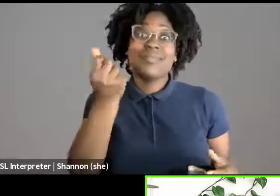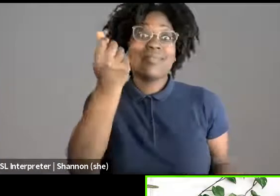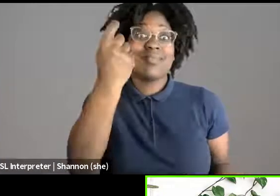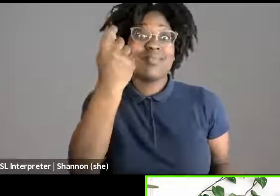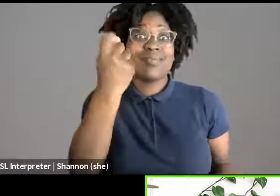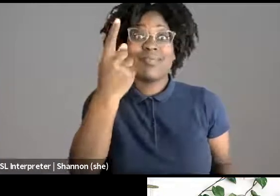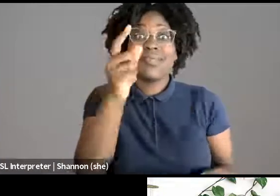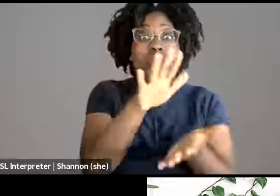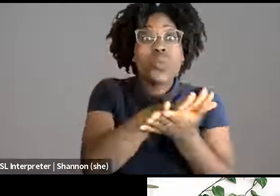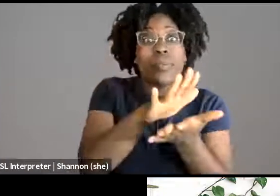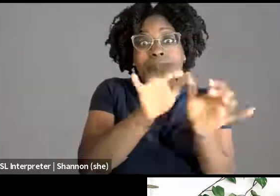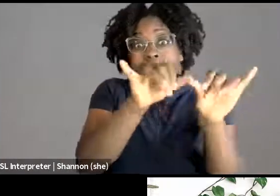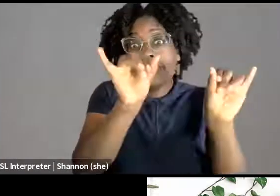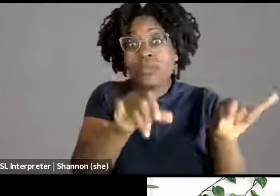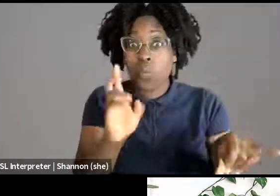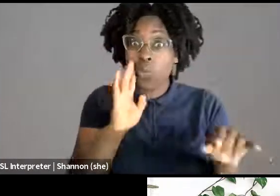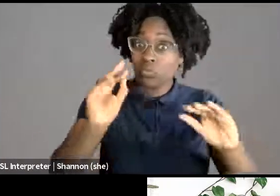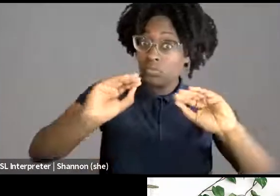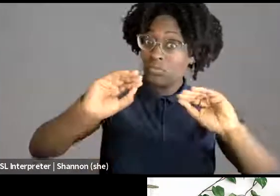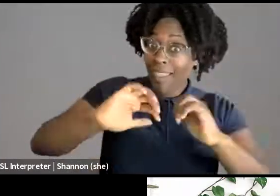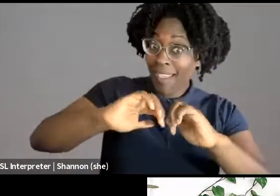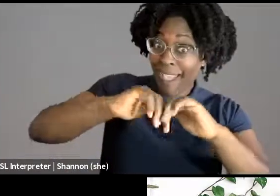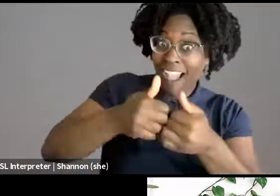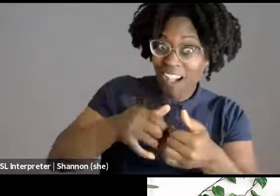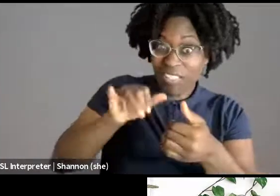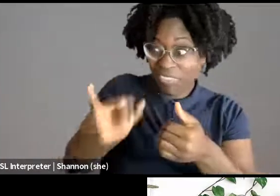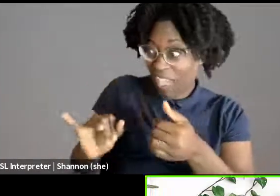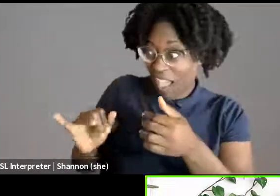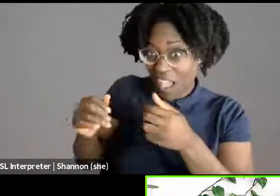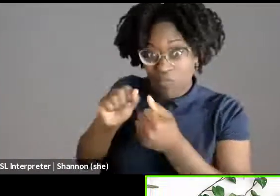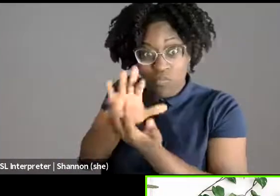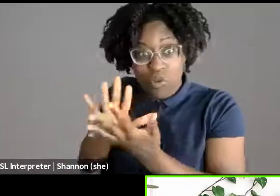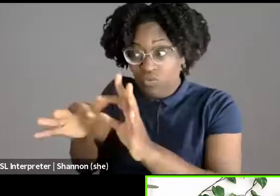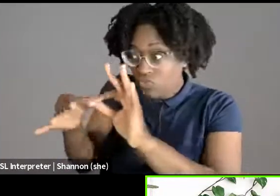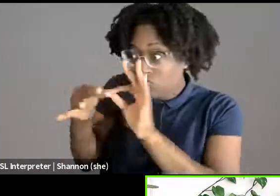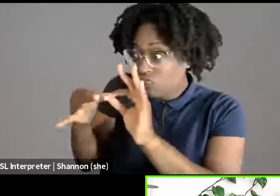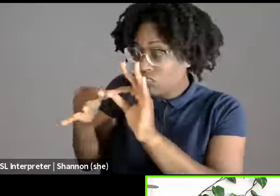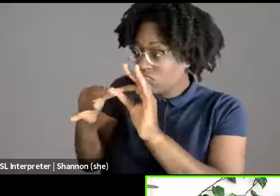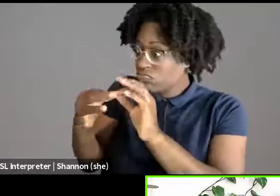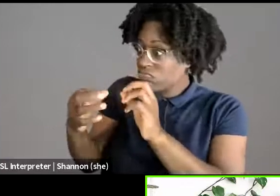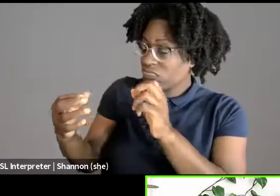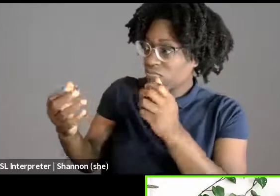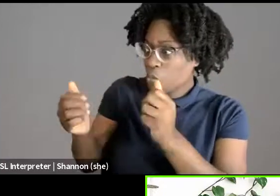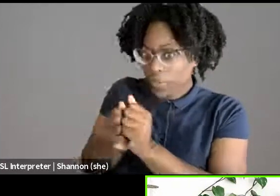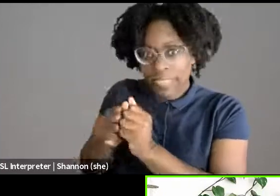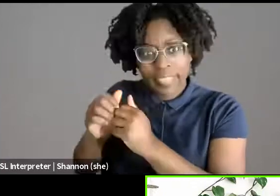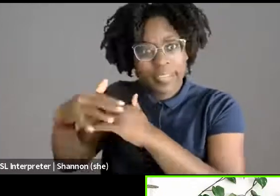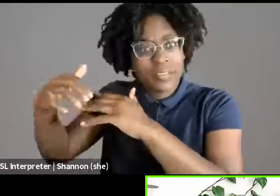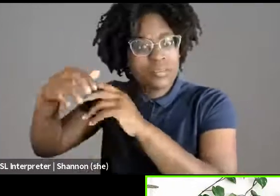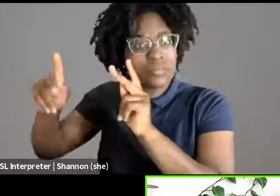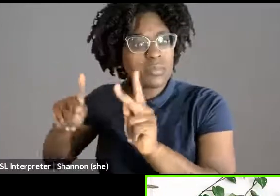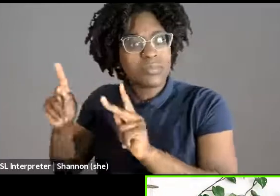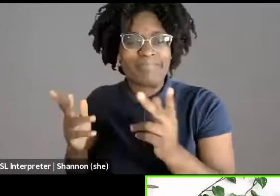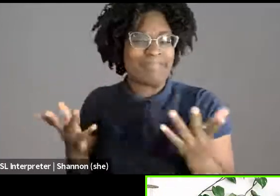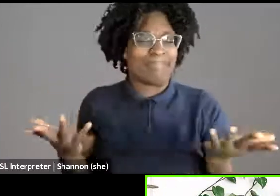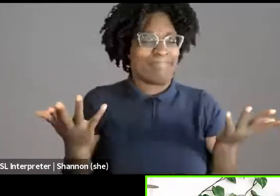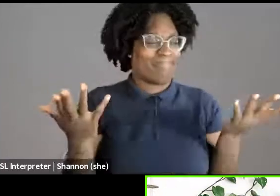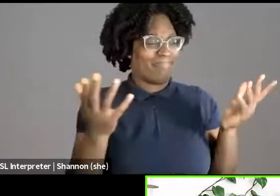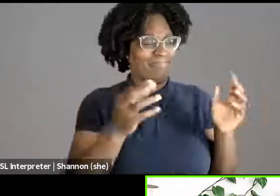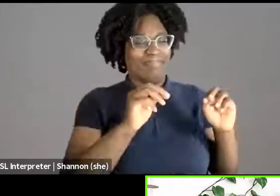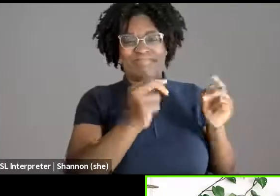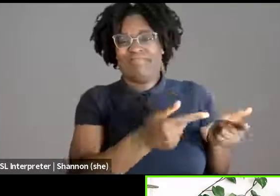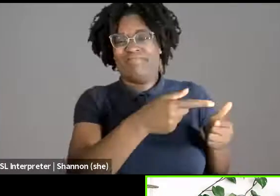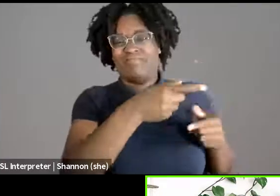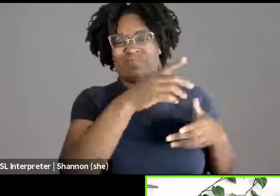curriculum to get a picture of what's happened here. And it can make a huge difference when you do work with Native tribes. If you know that